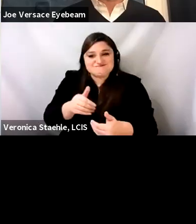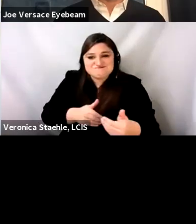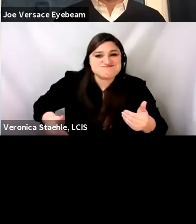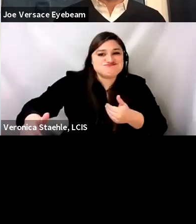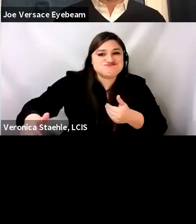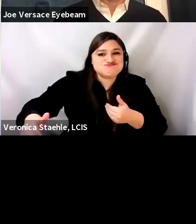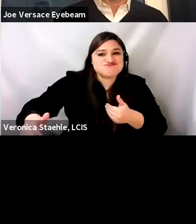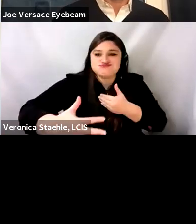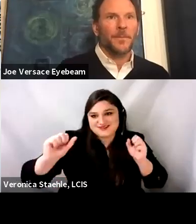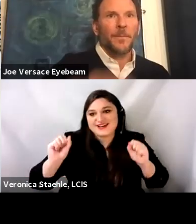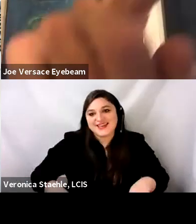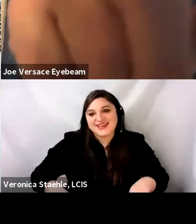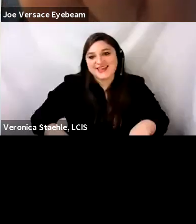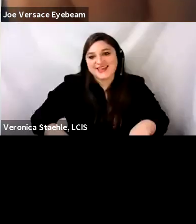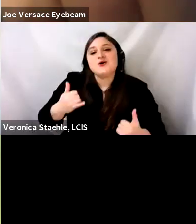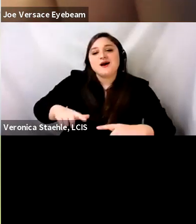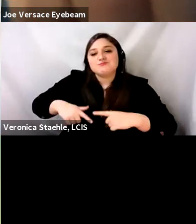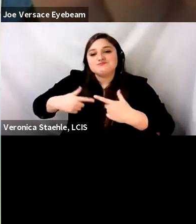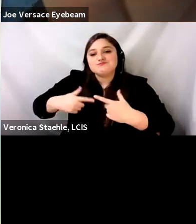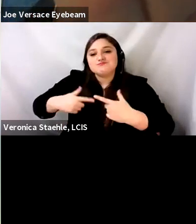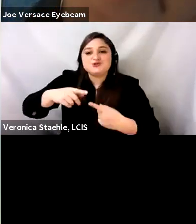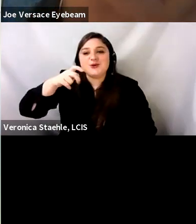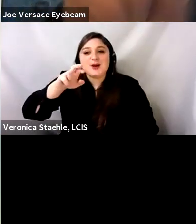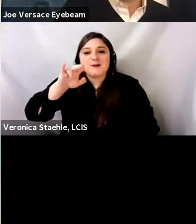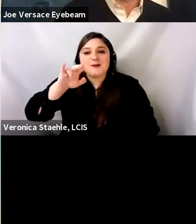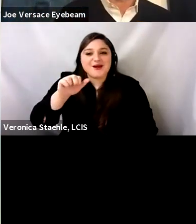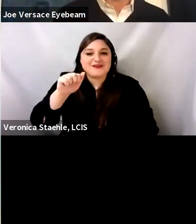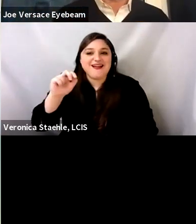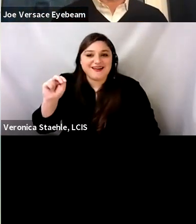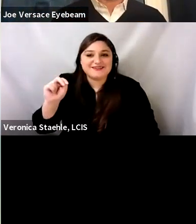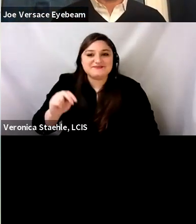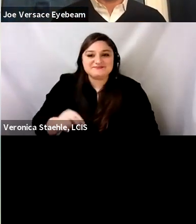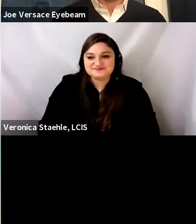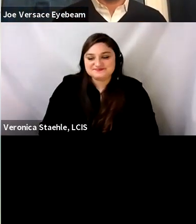Ann from the New York City Department of Cultural Affairs.